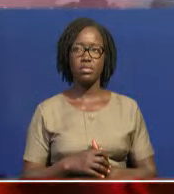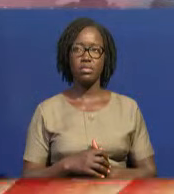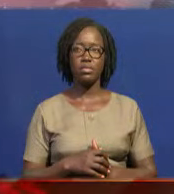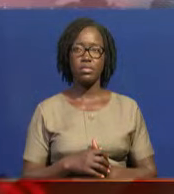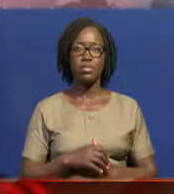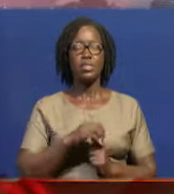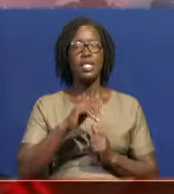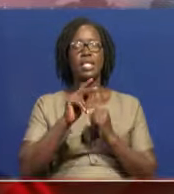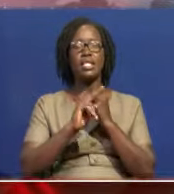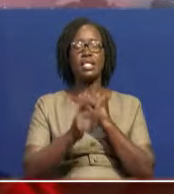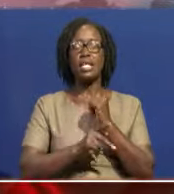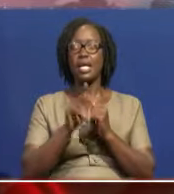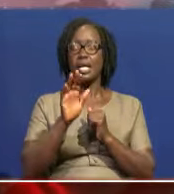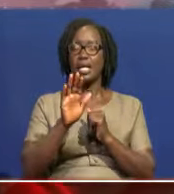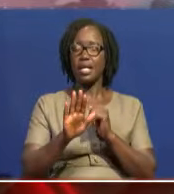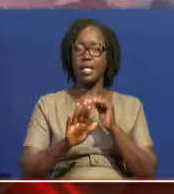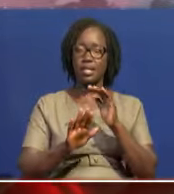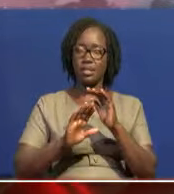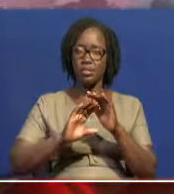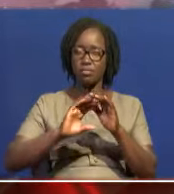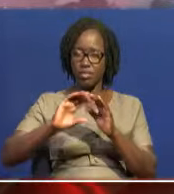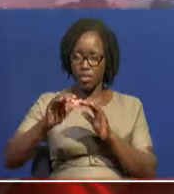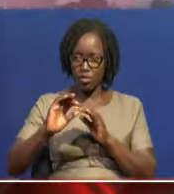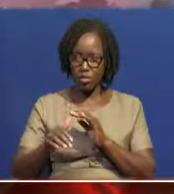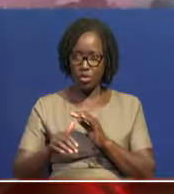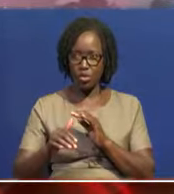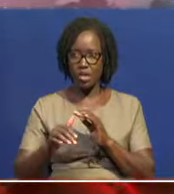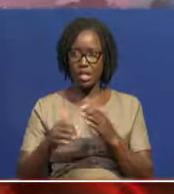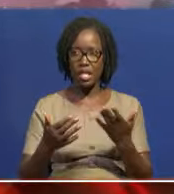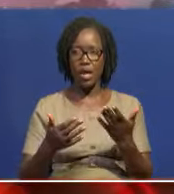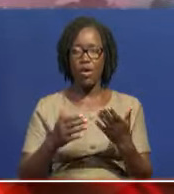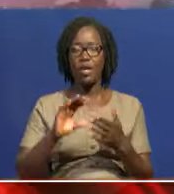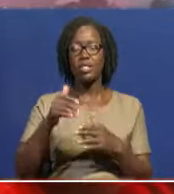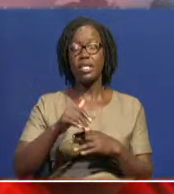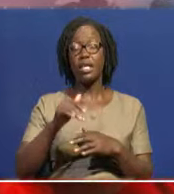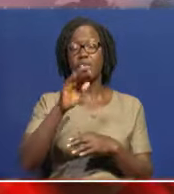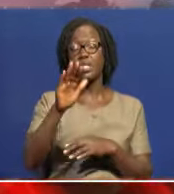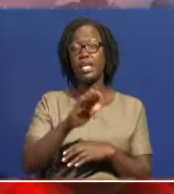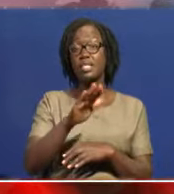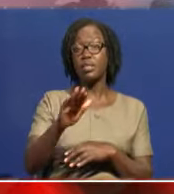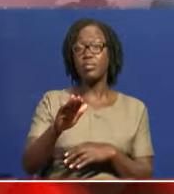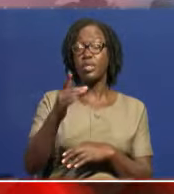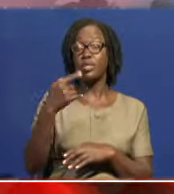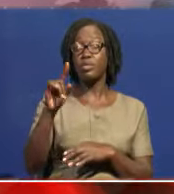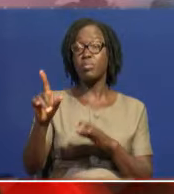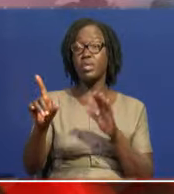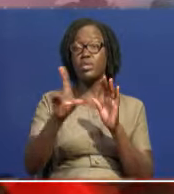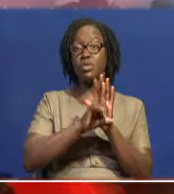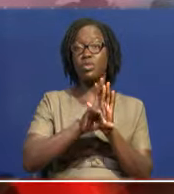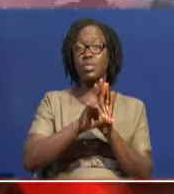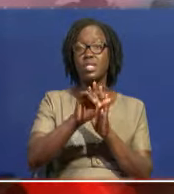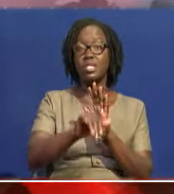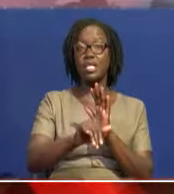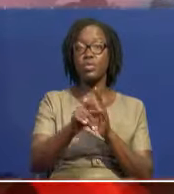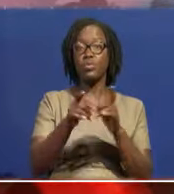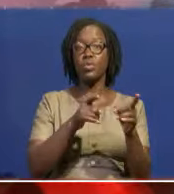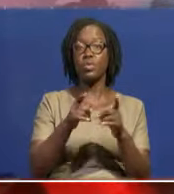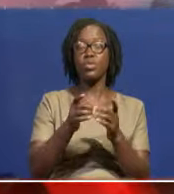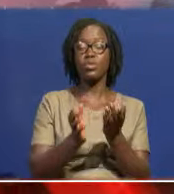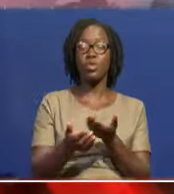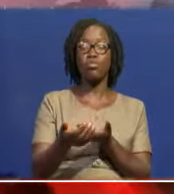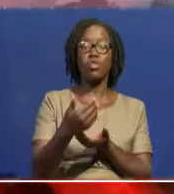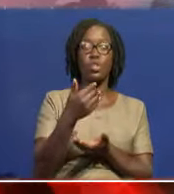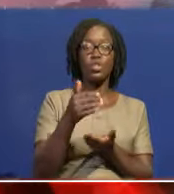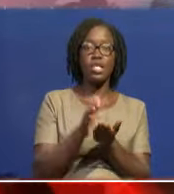Kirinyaga County Commissioner Hussein Allasow is calling on the County Assembly to pass laws that will curtail the collection